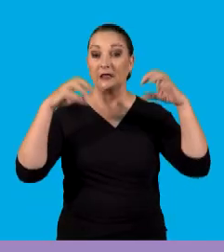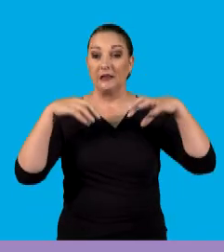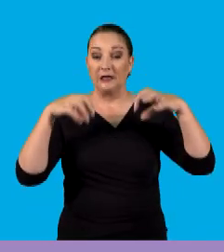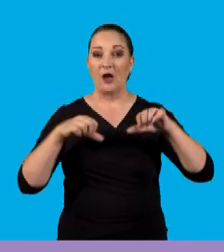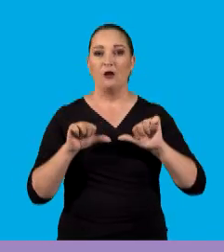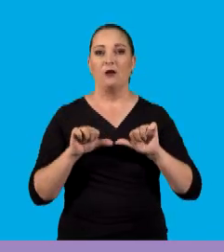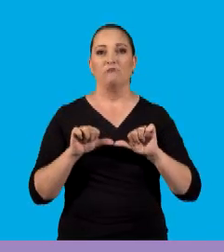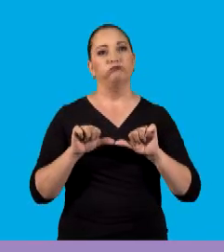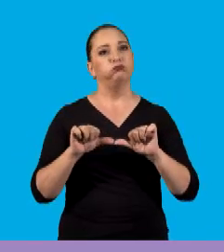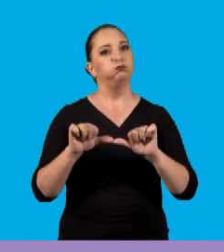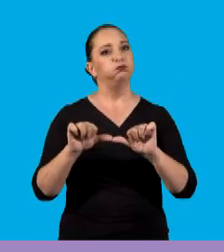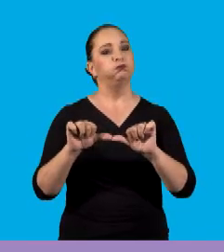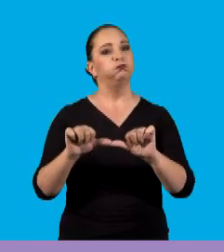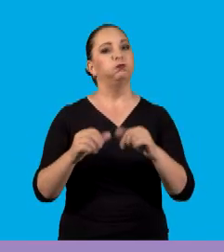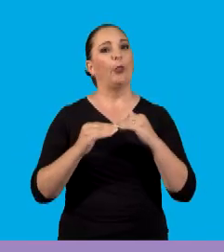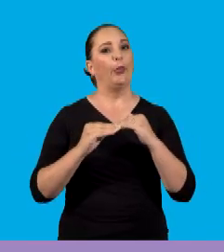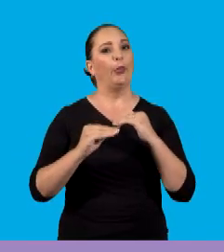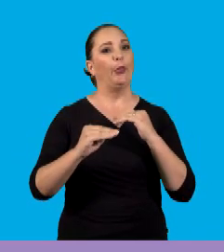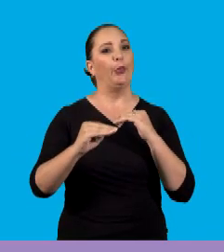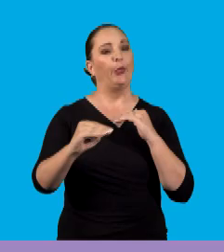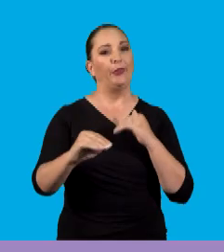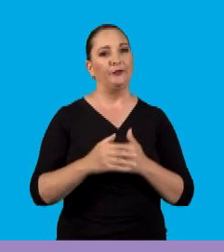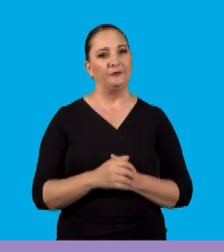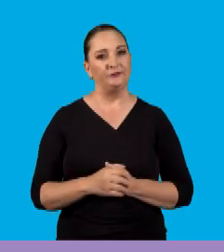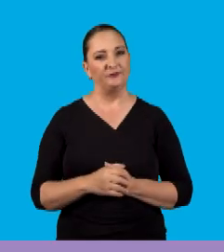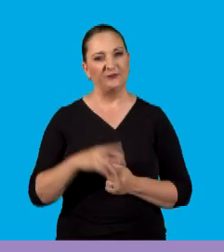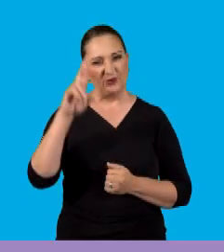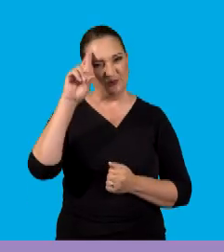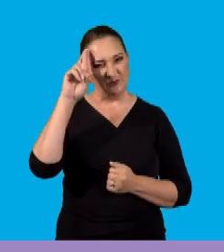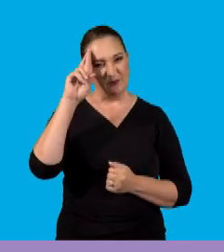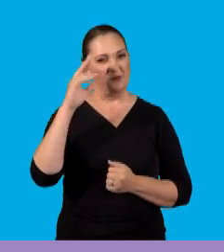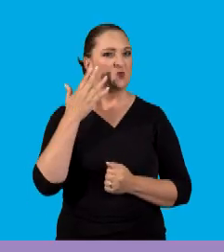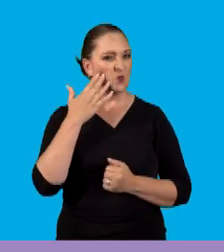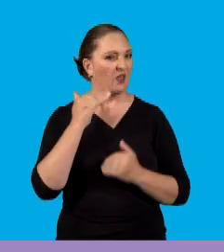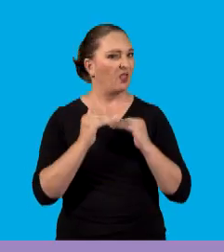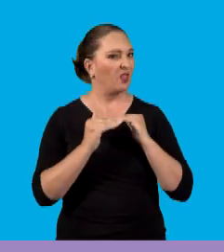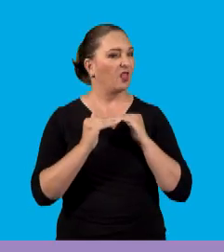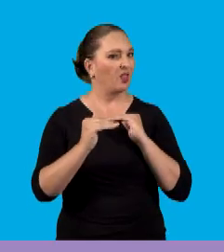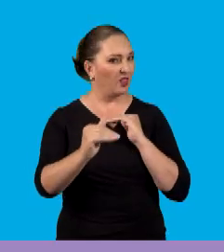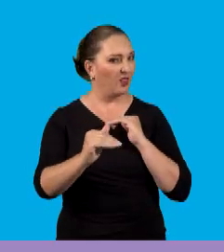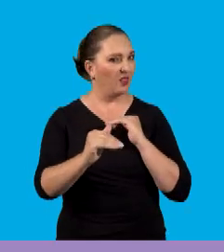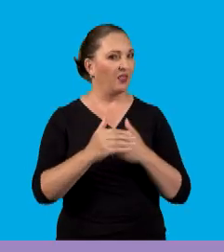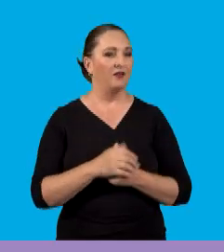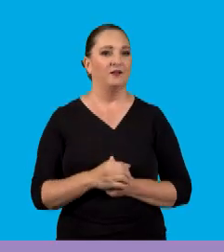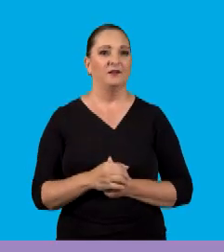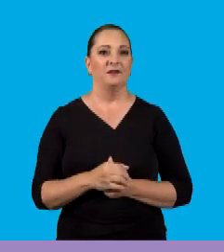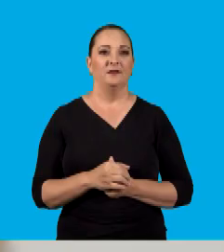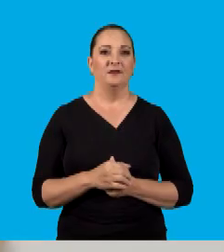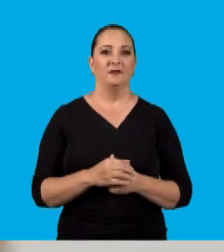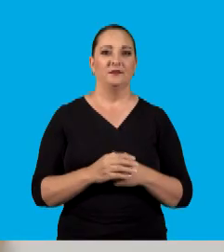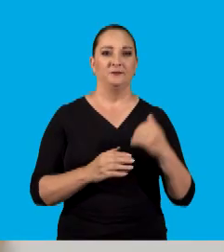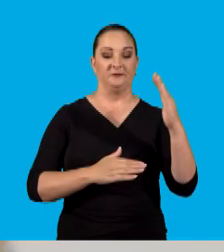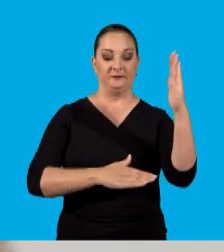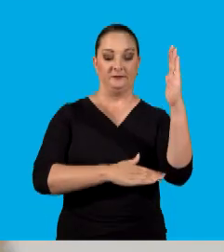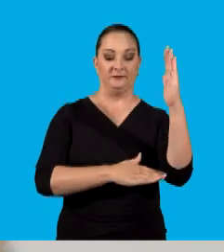rainfall remain constant? Now, remember what it means to be constant? It means that as we are increasing